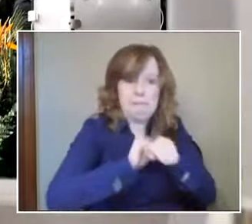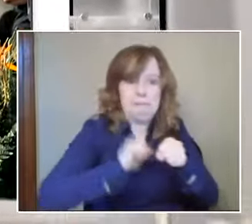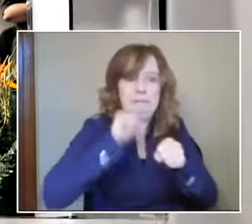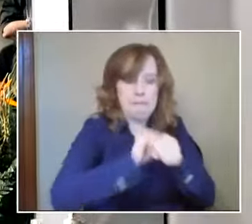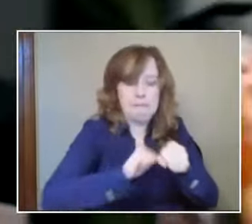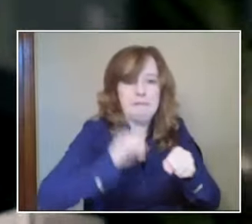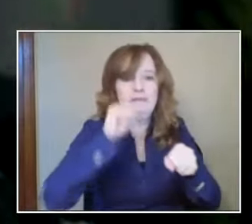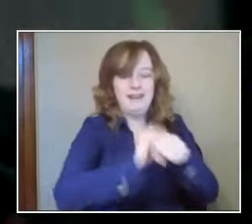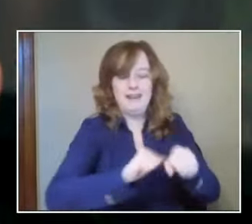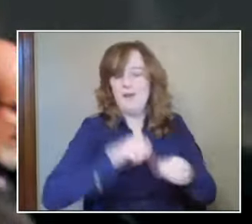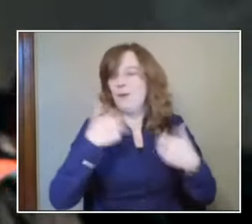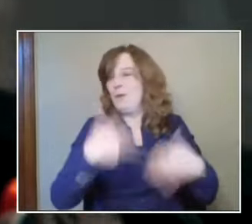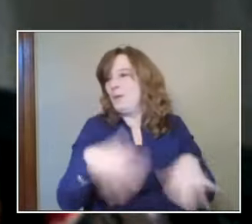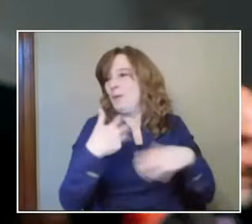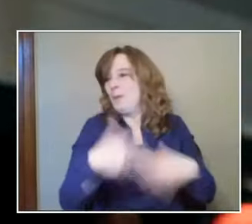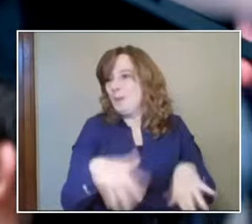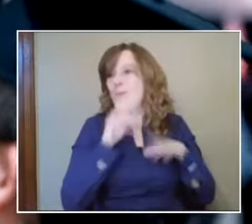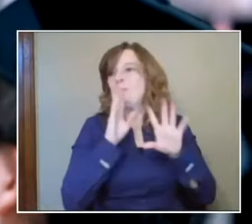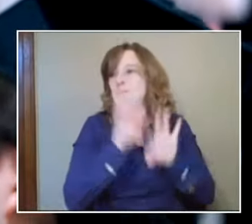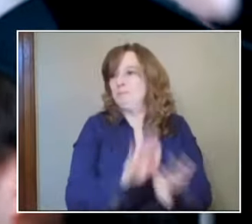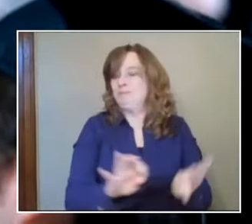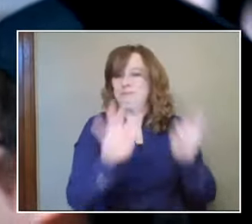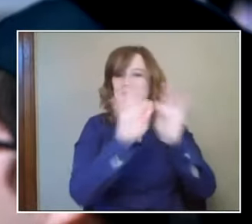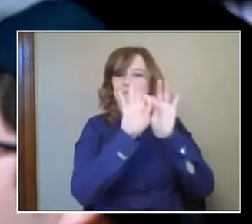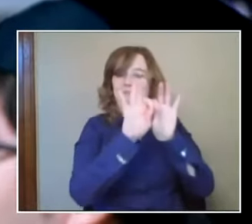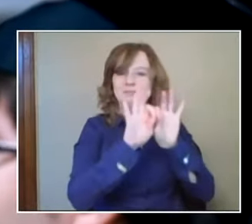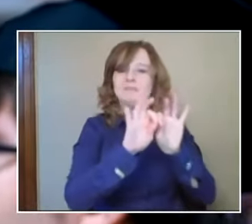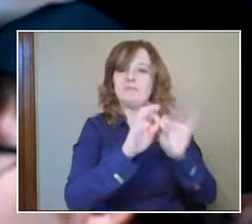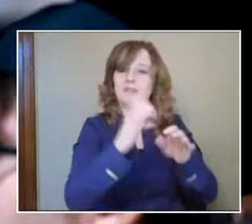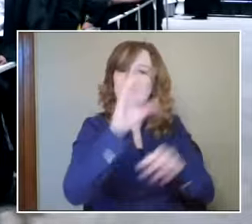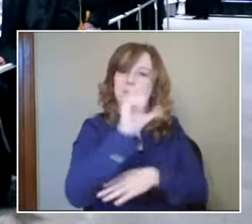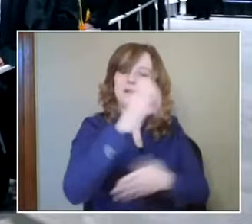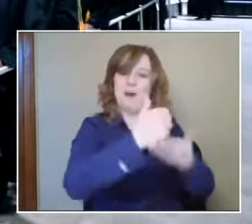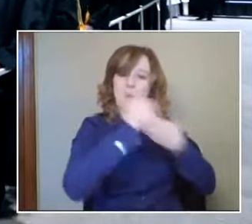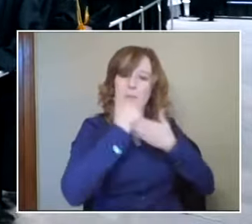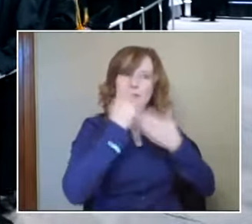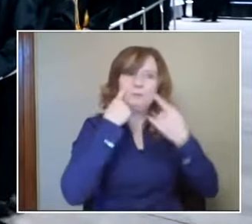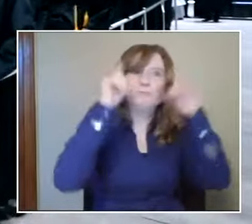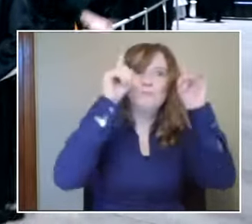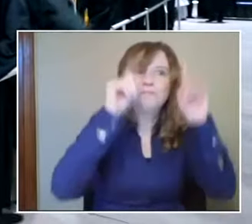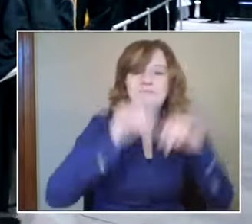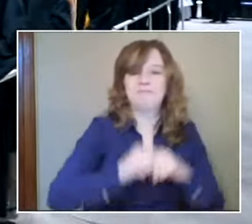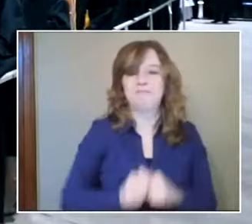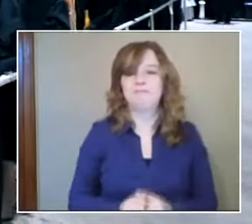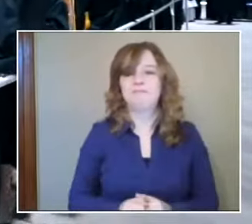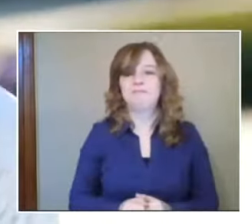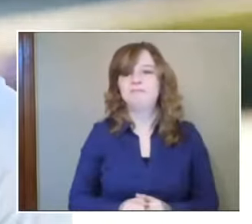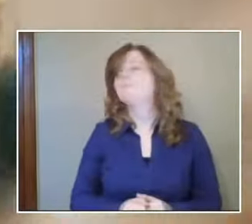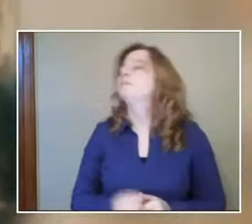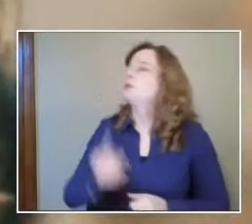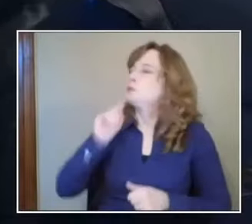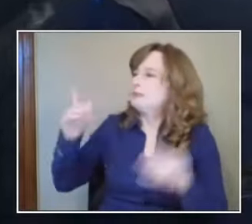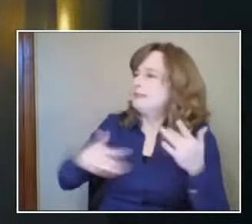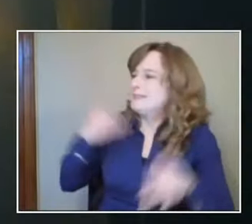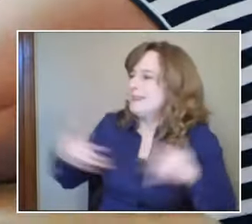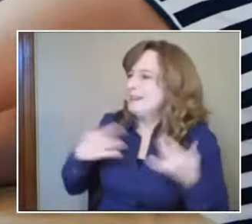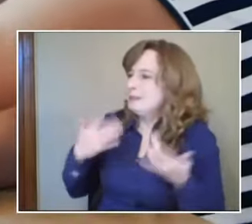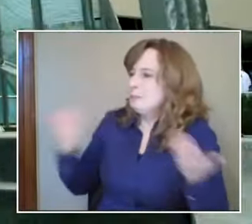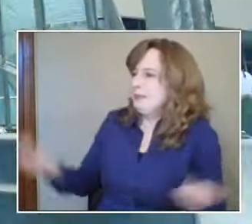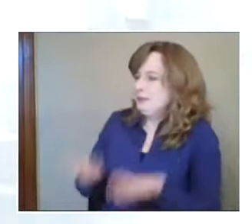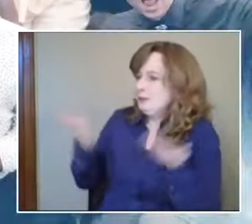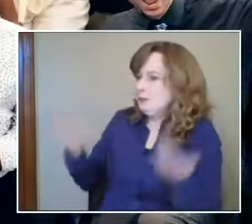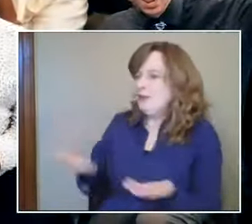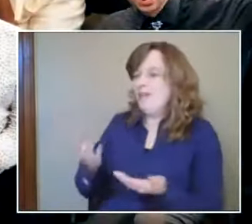helped me get to where I need to be. It's really exciting to be here this moment. It's been a long journey, but